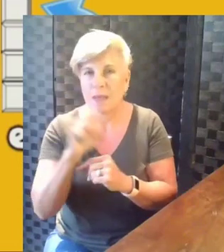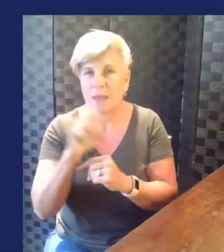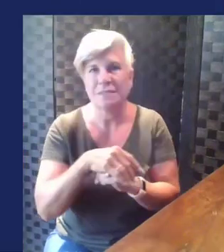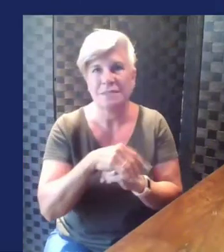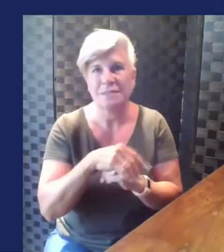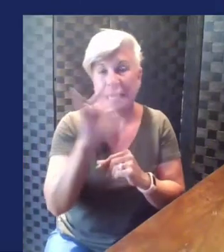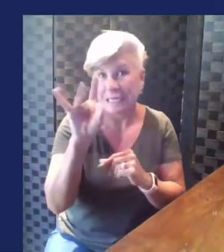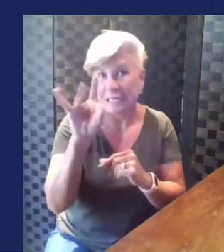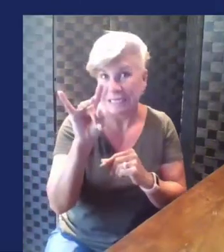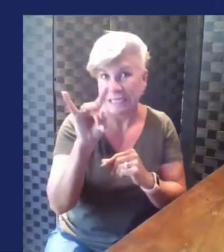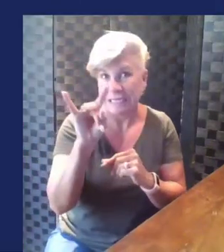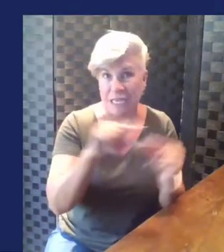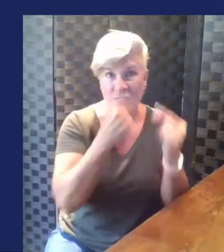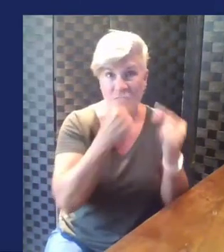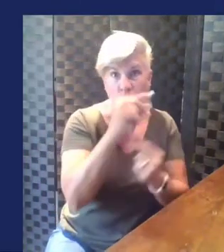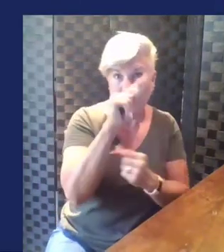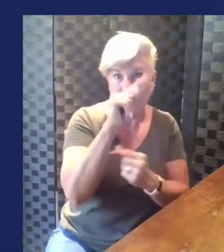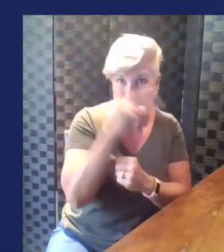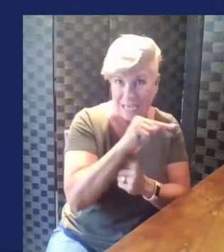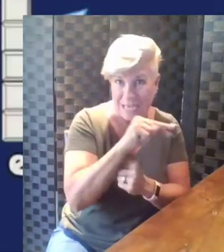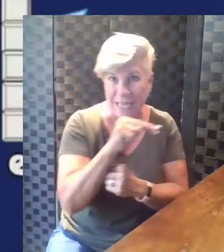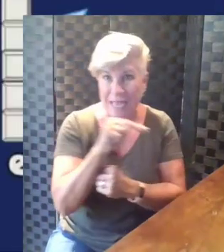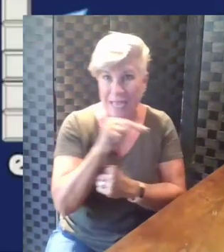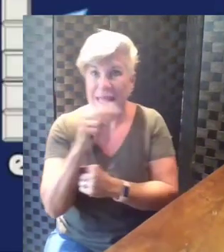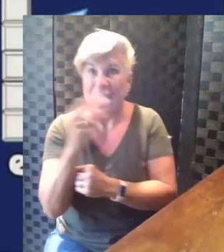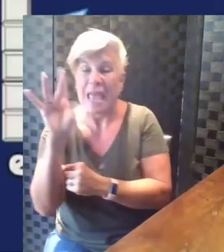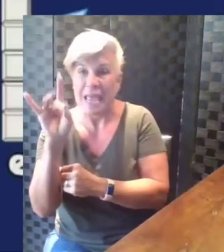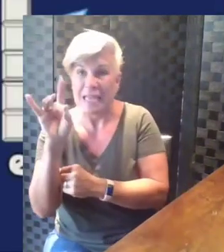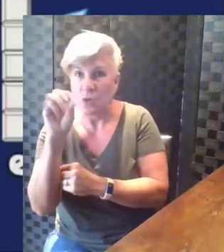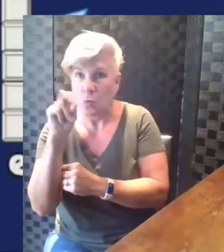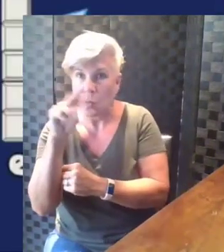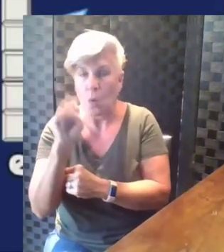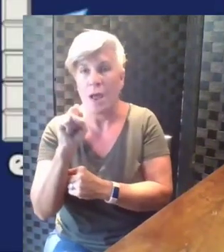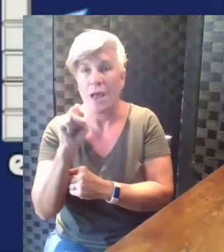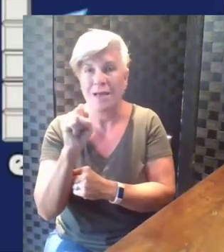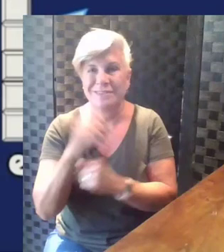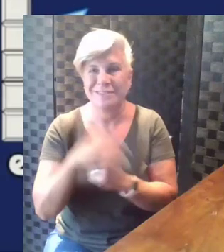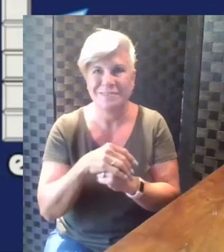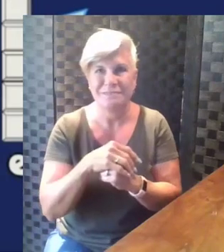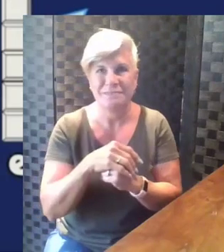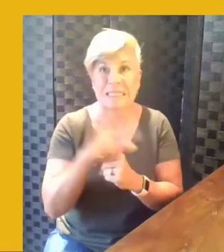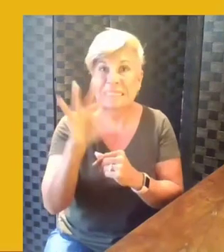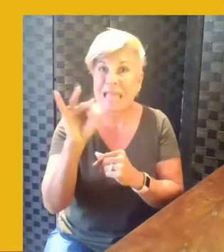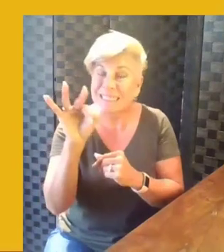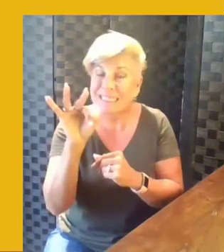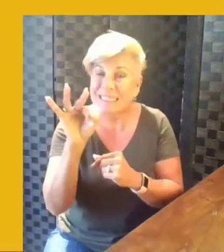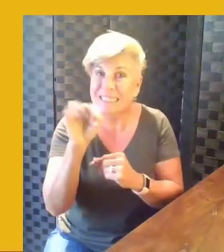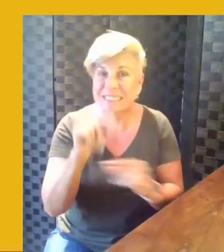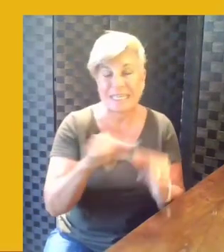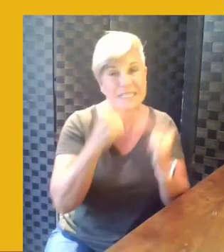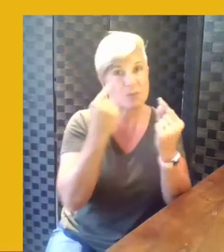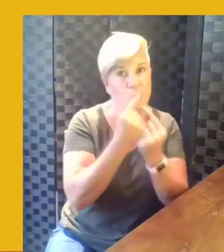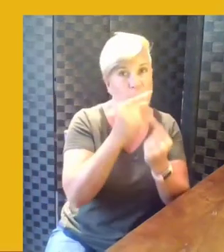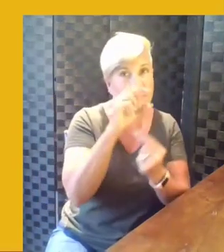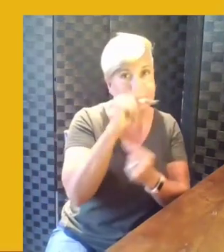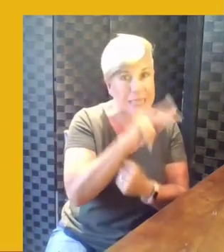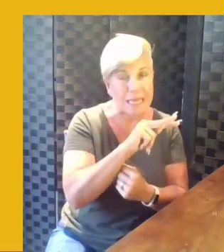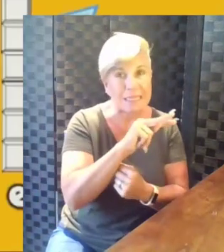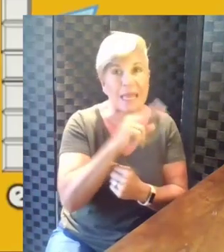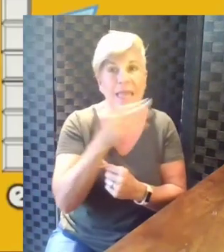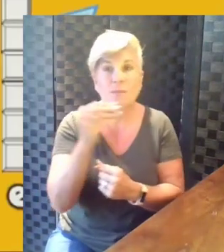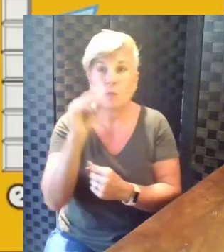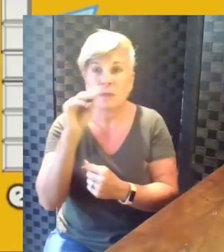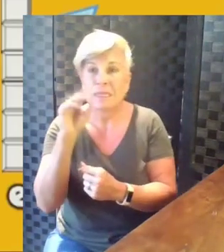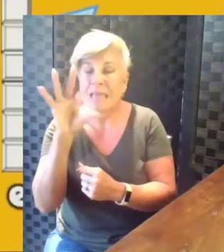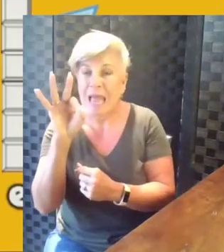ones. 18 is a group of 10 and 8 extra ones. 19 is a group of